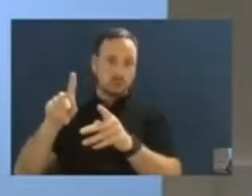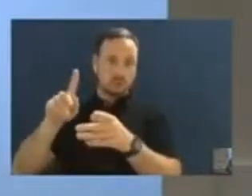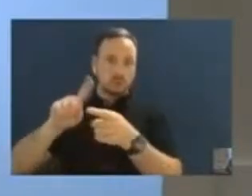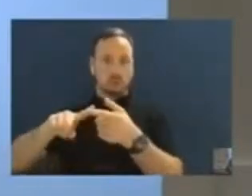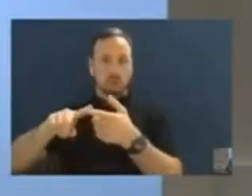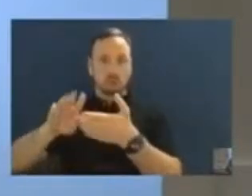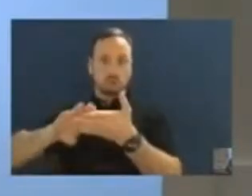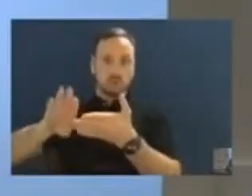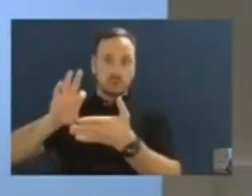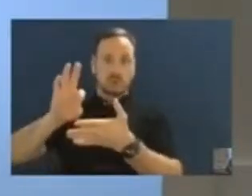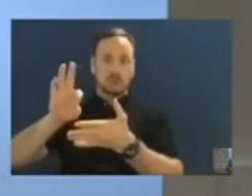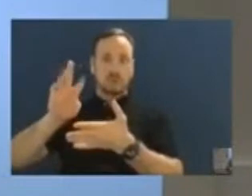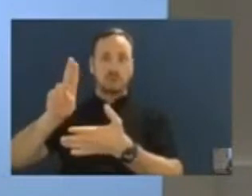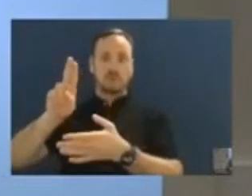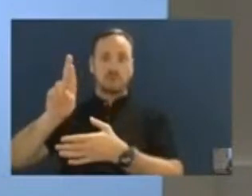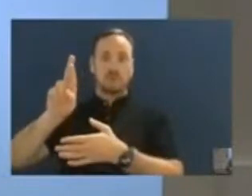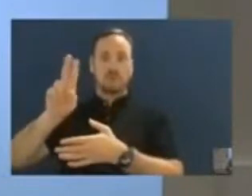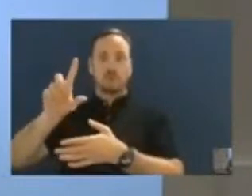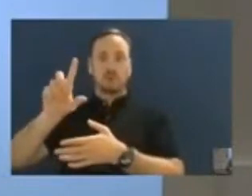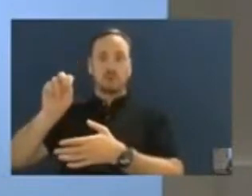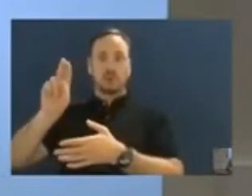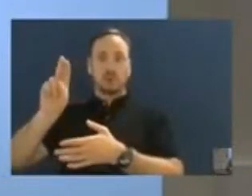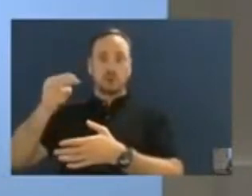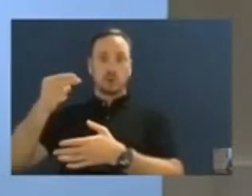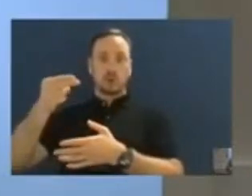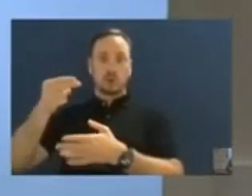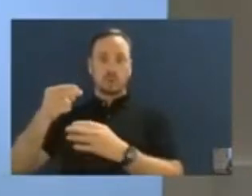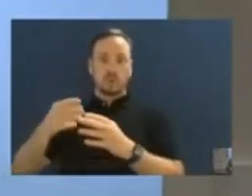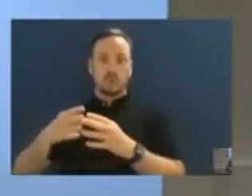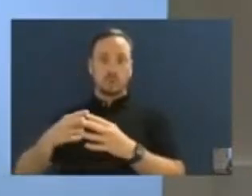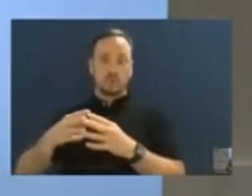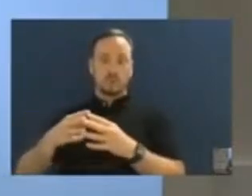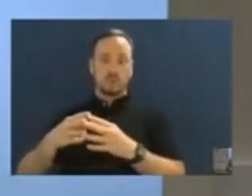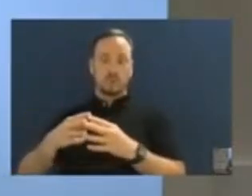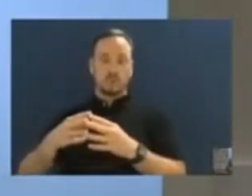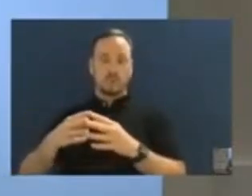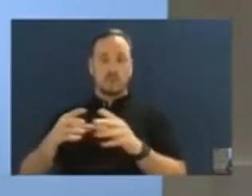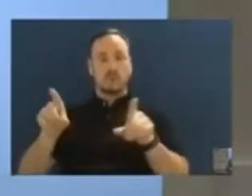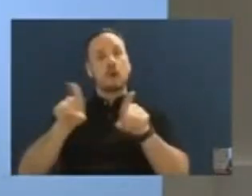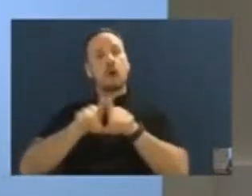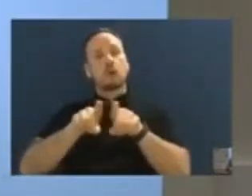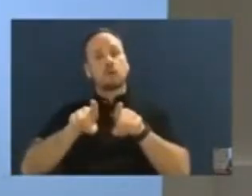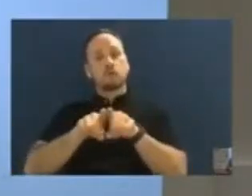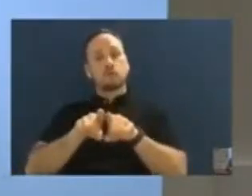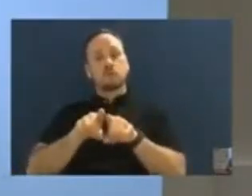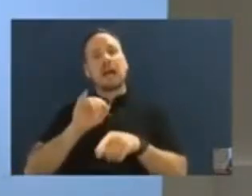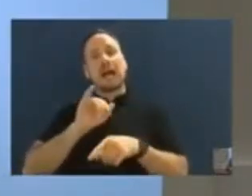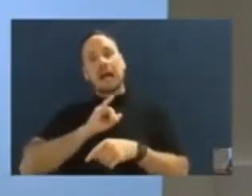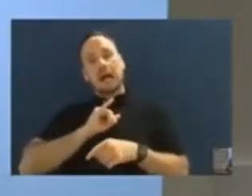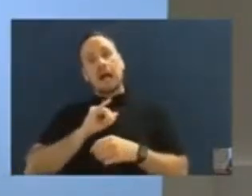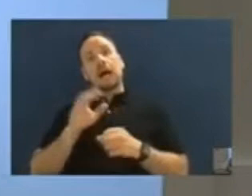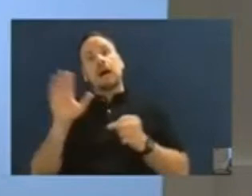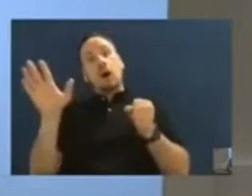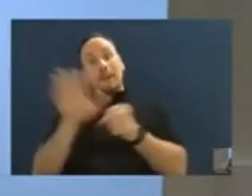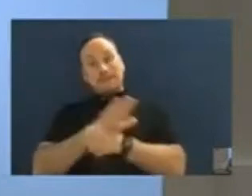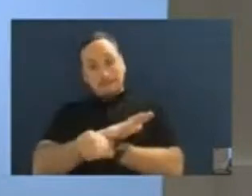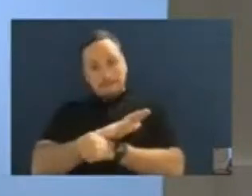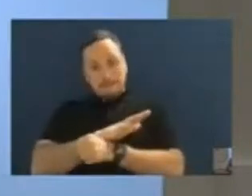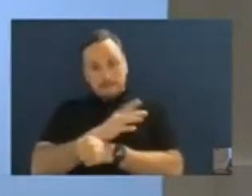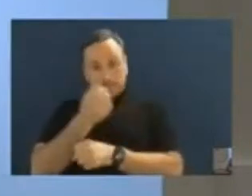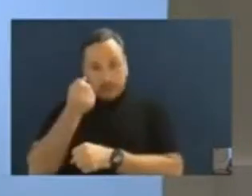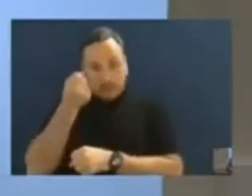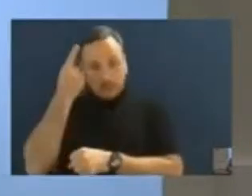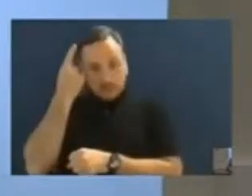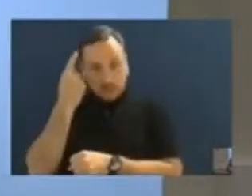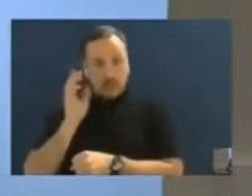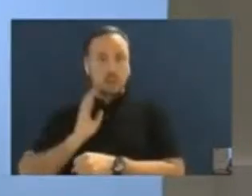furloughs. And I also want to say that I completely understand our board members and members